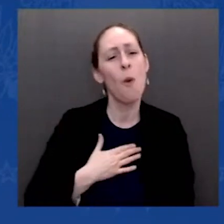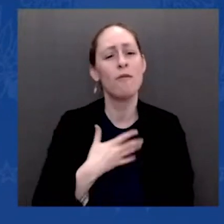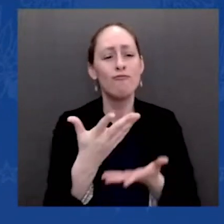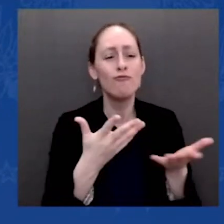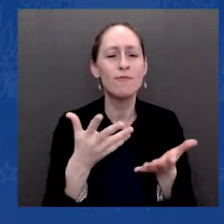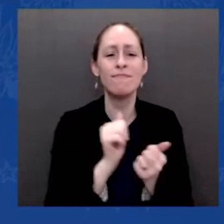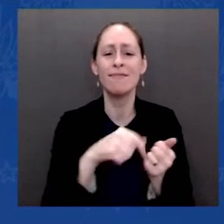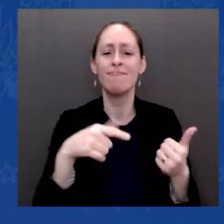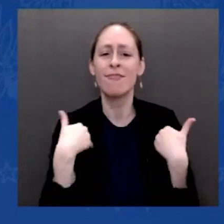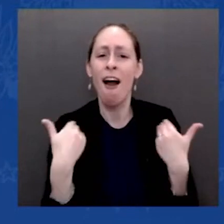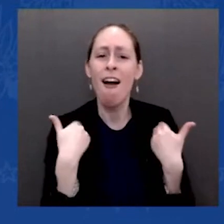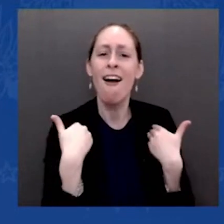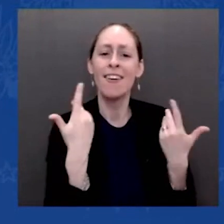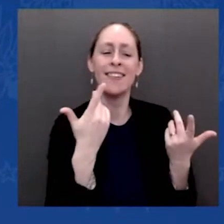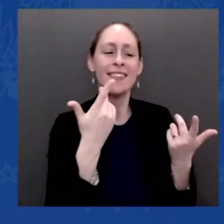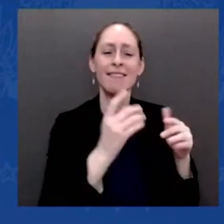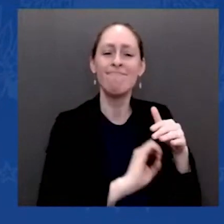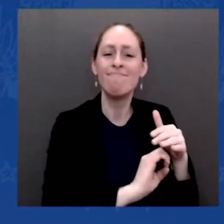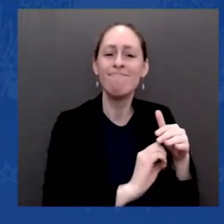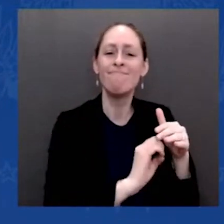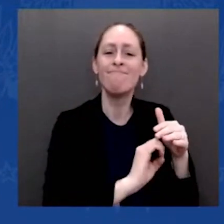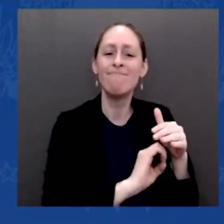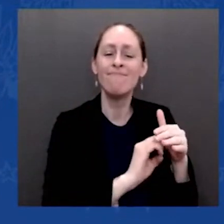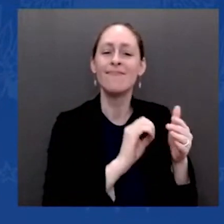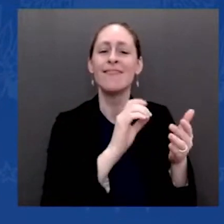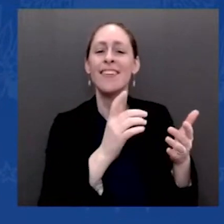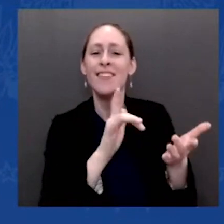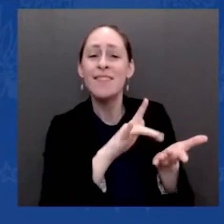school students. And they'll come around and ask me,